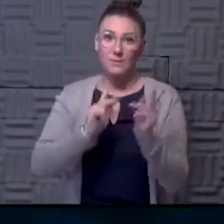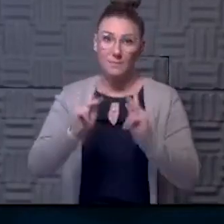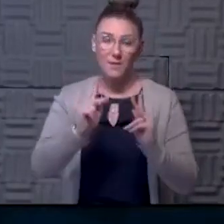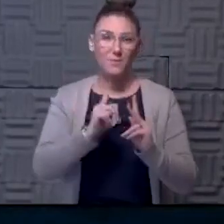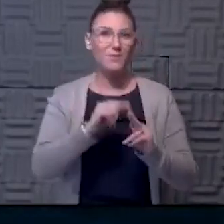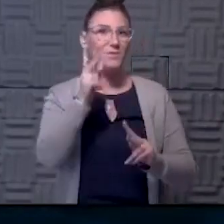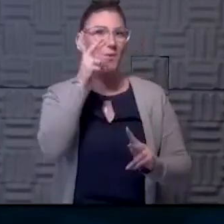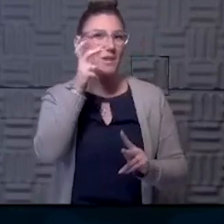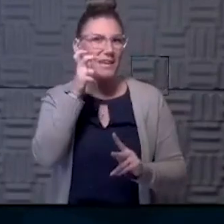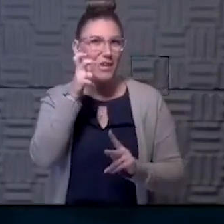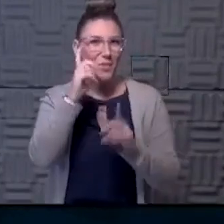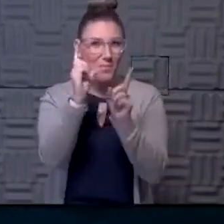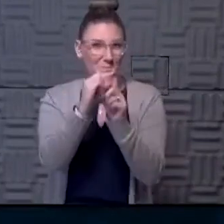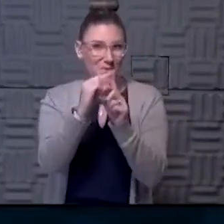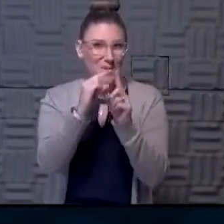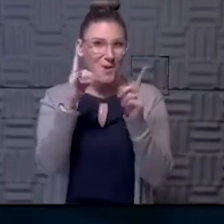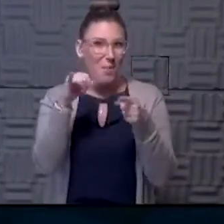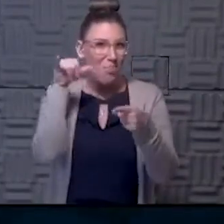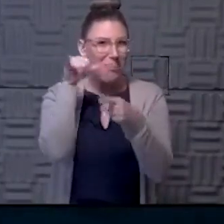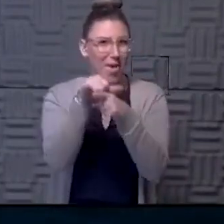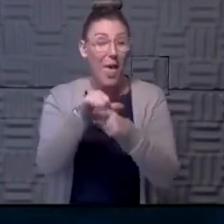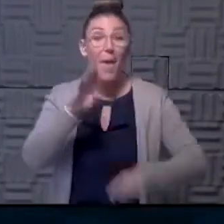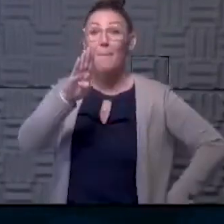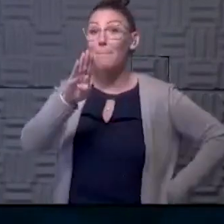let's hear you say the word one more time.